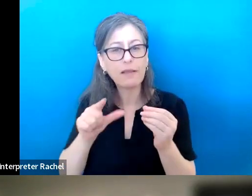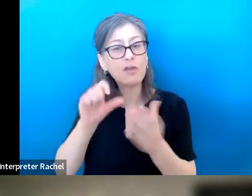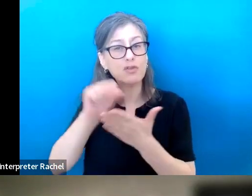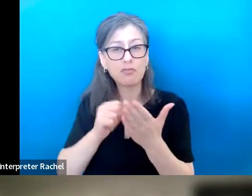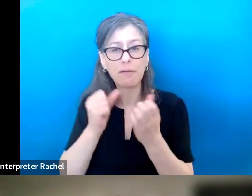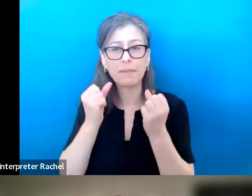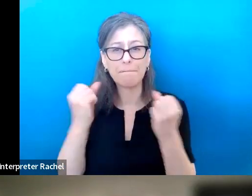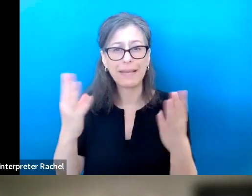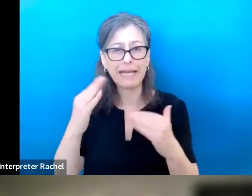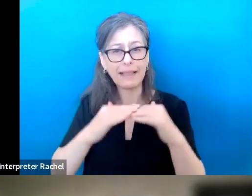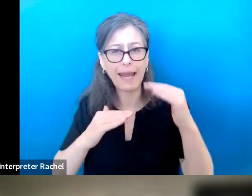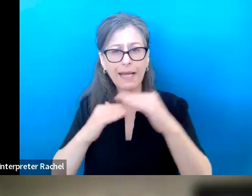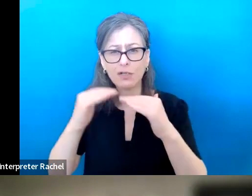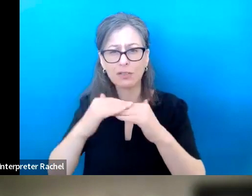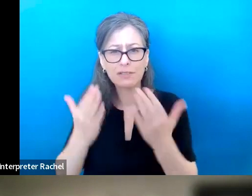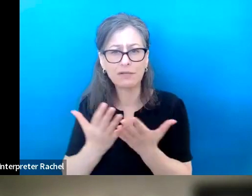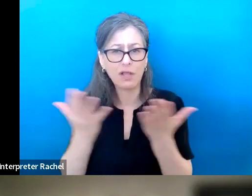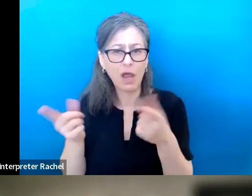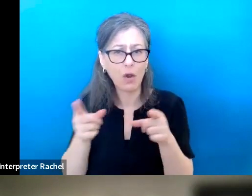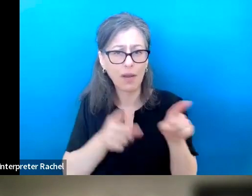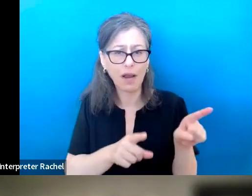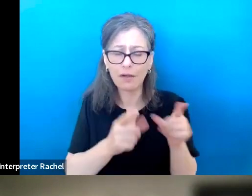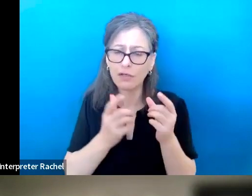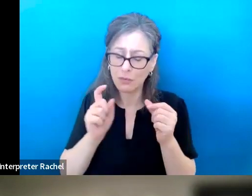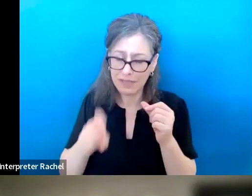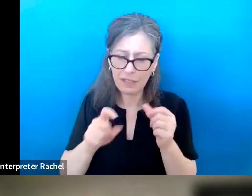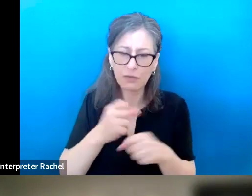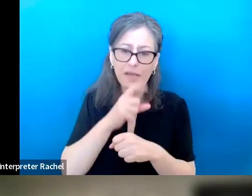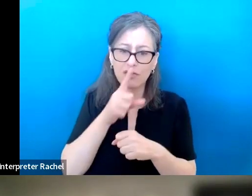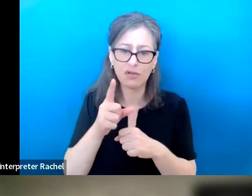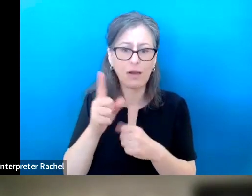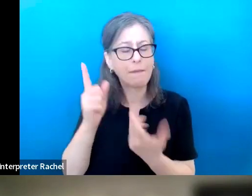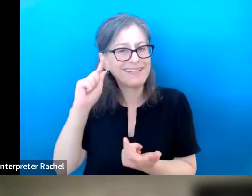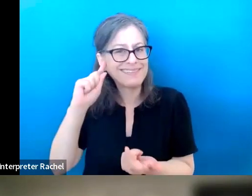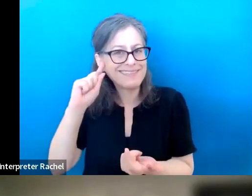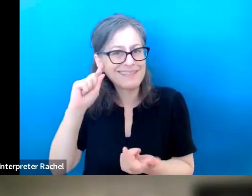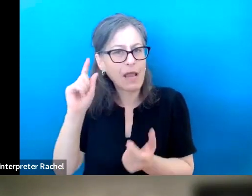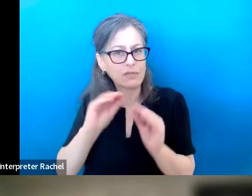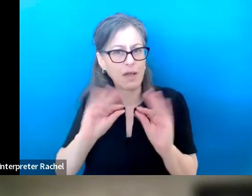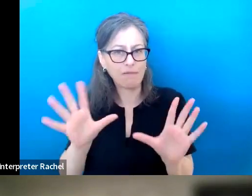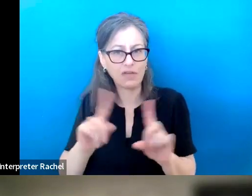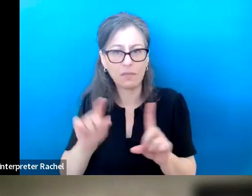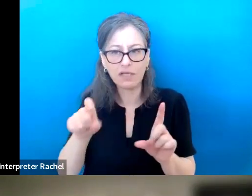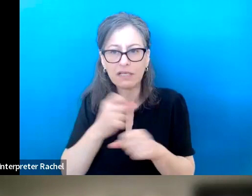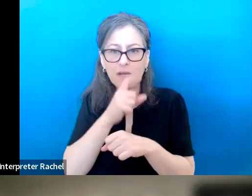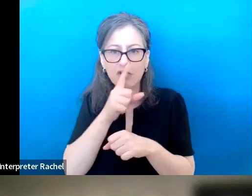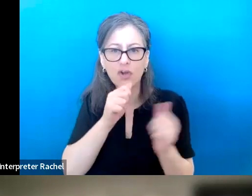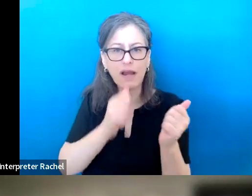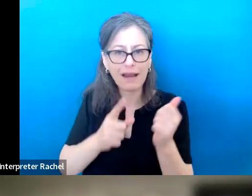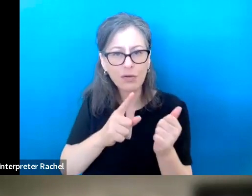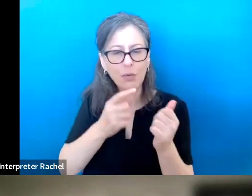And you just always need to make sure, it sounds obvious, but you need to make sure that everyone's telling the same